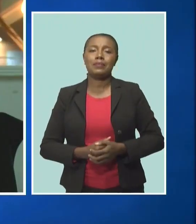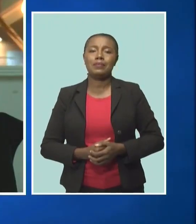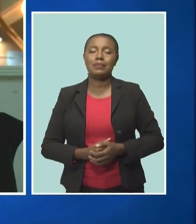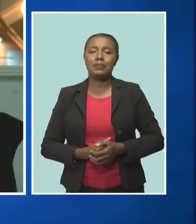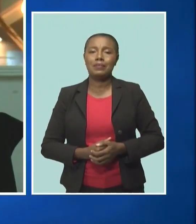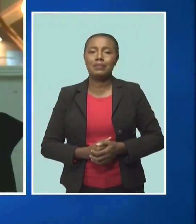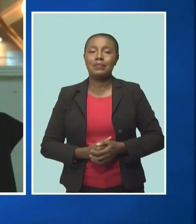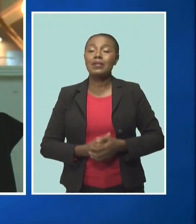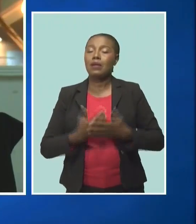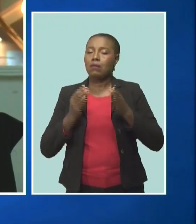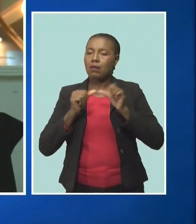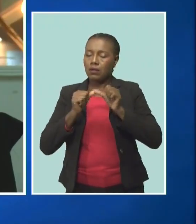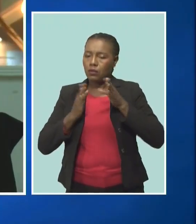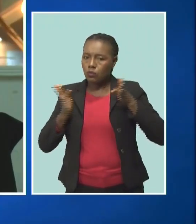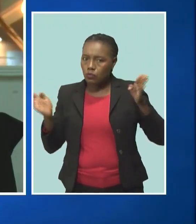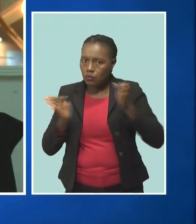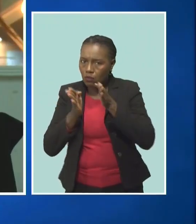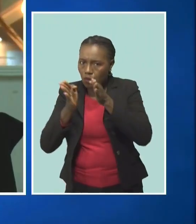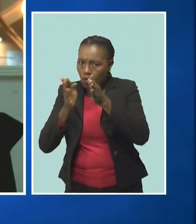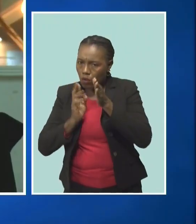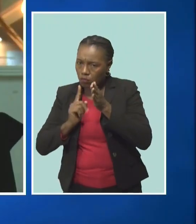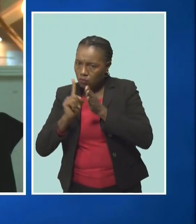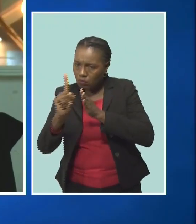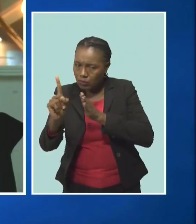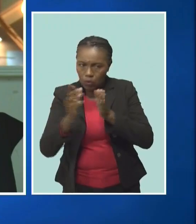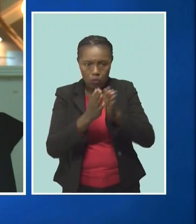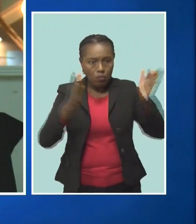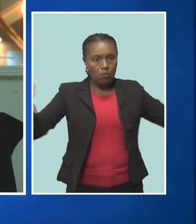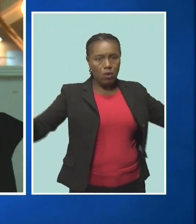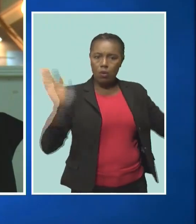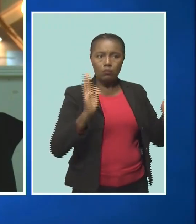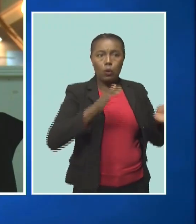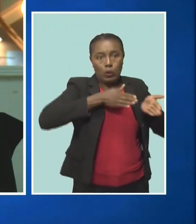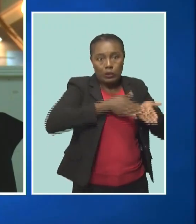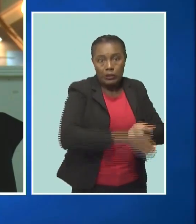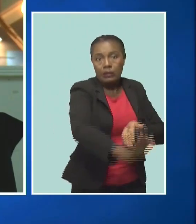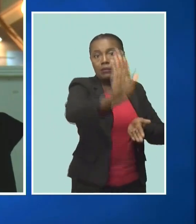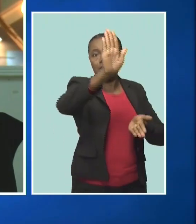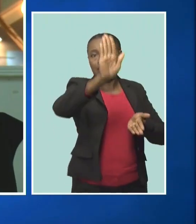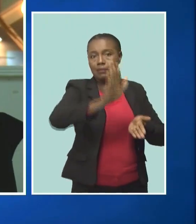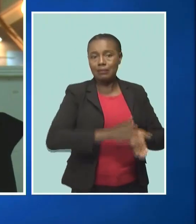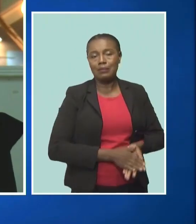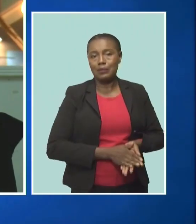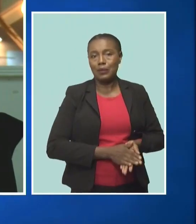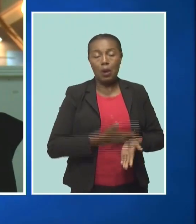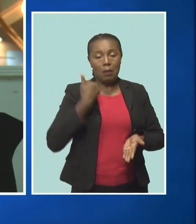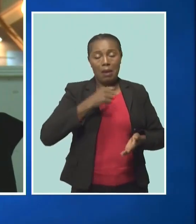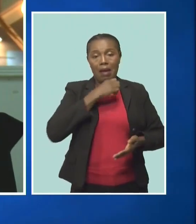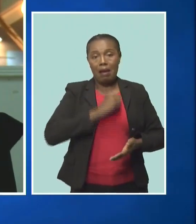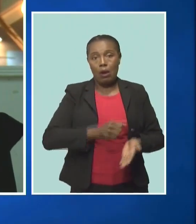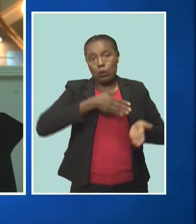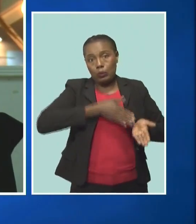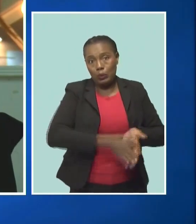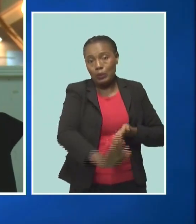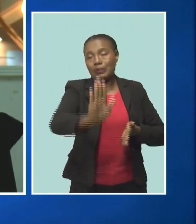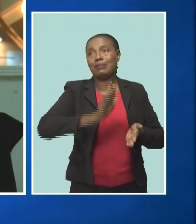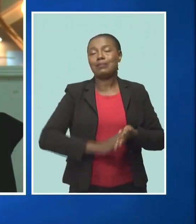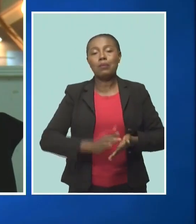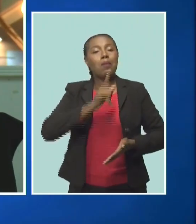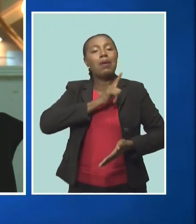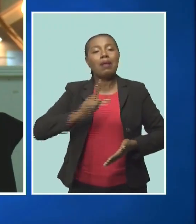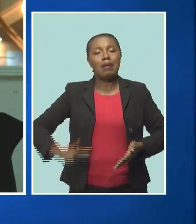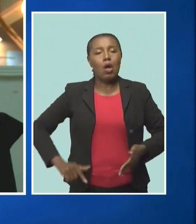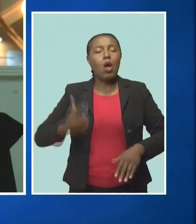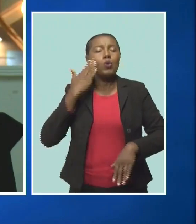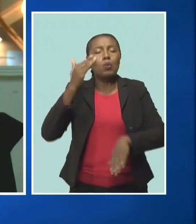going, there's a narrow road and a big road to pass through. And you can slide down. If I stay sliding down my age, but Lord knows when to slow